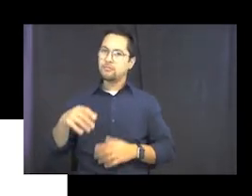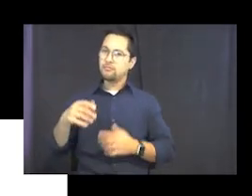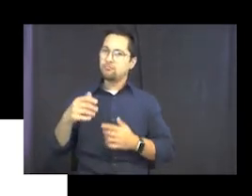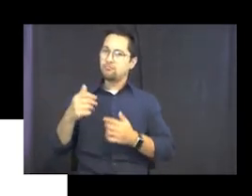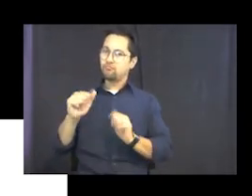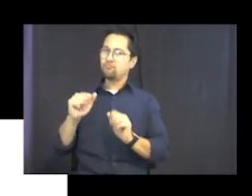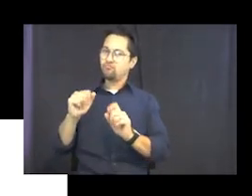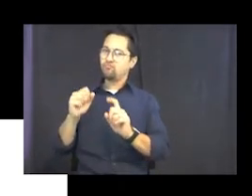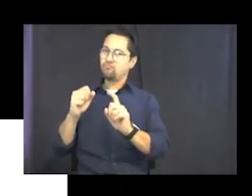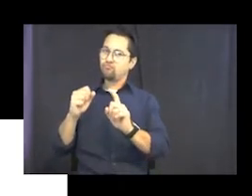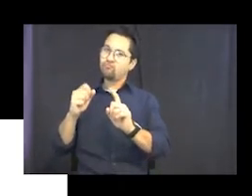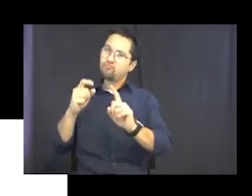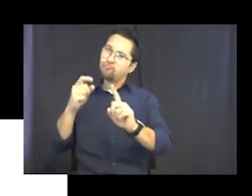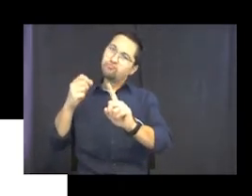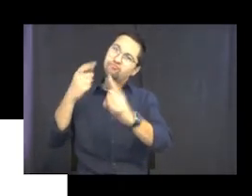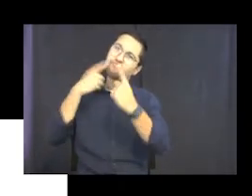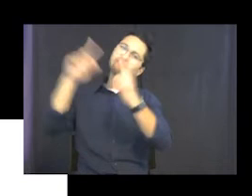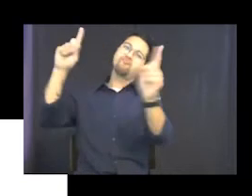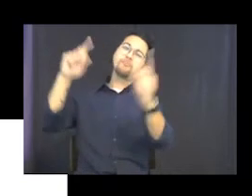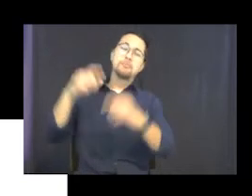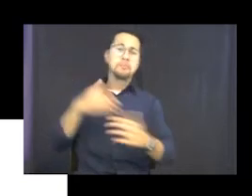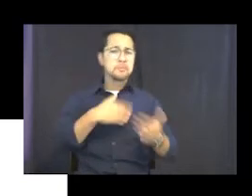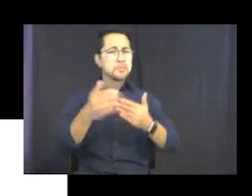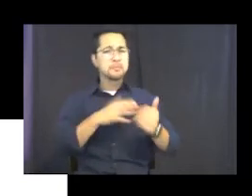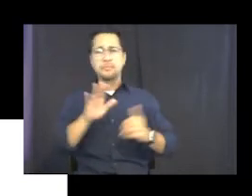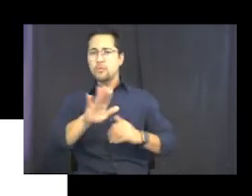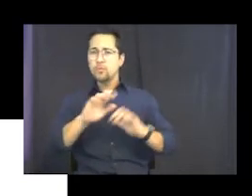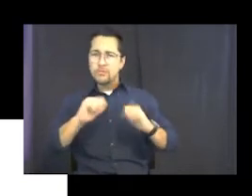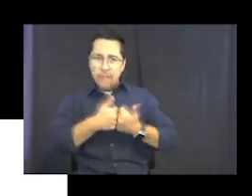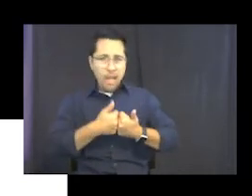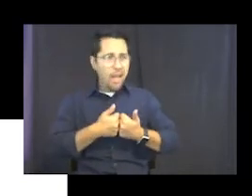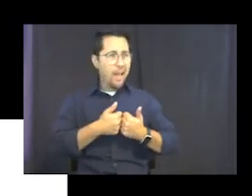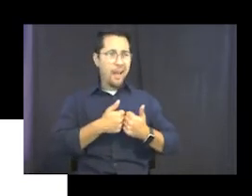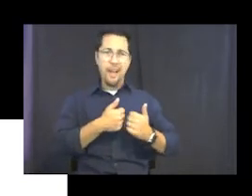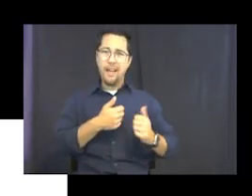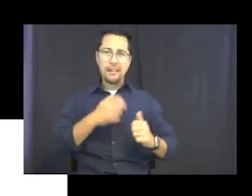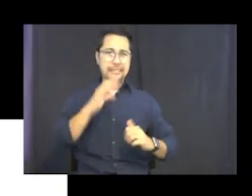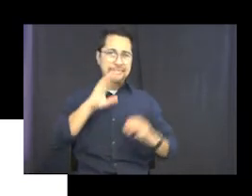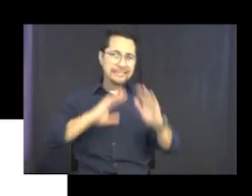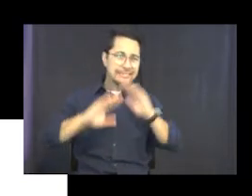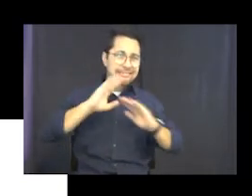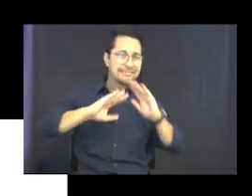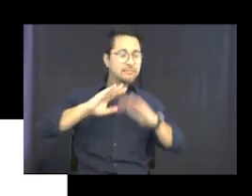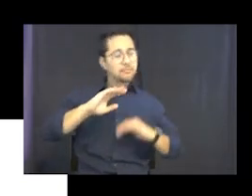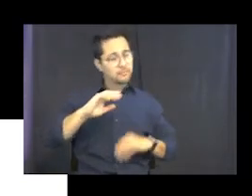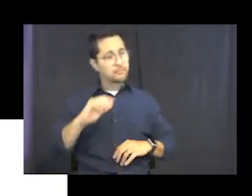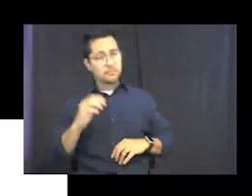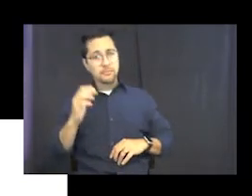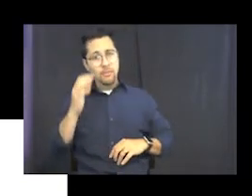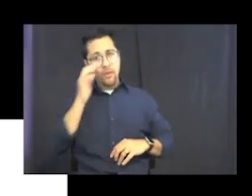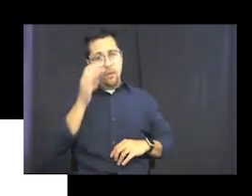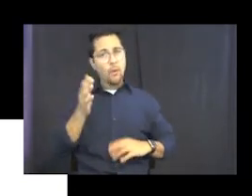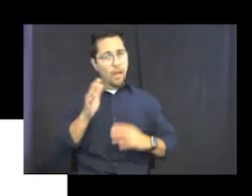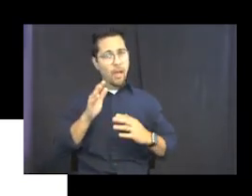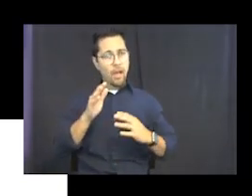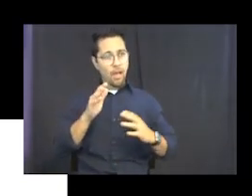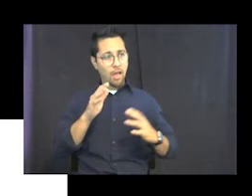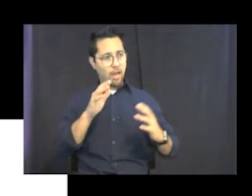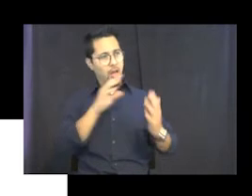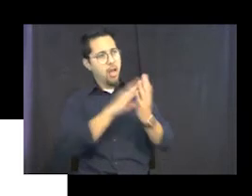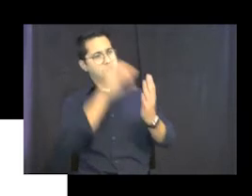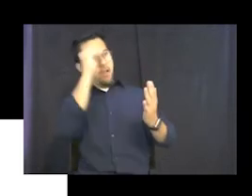to. And despite the challenges we may face along the way, they're not only going to be turned into be